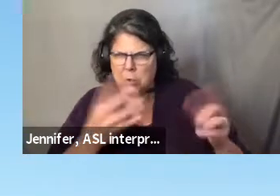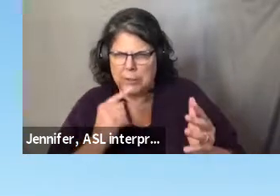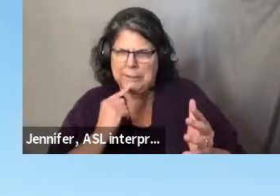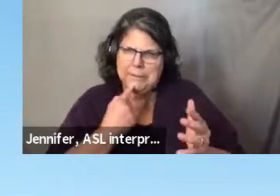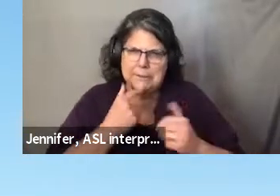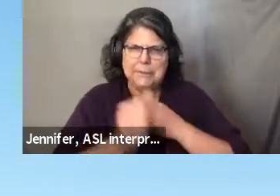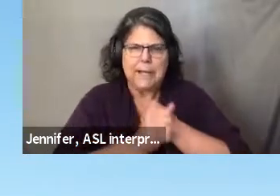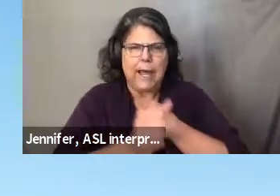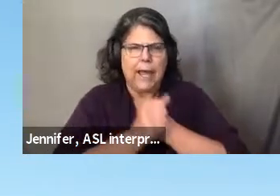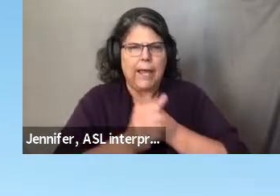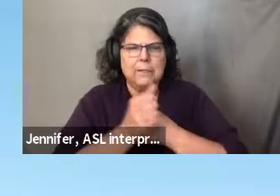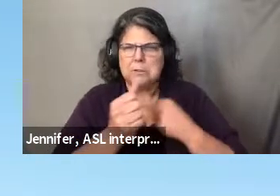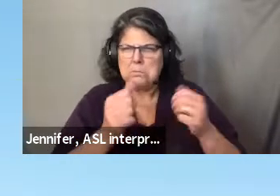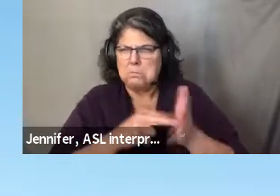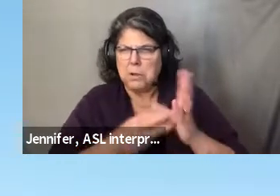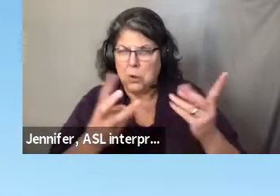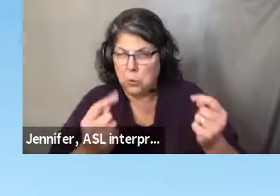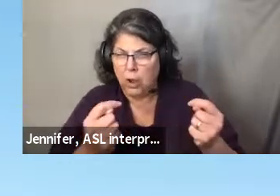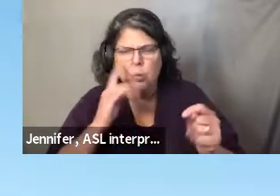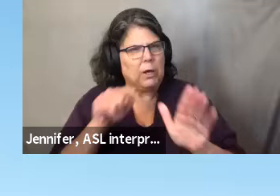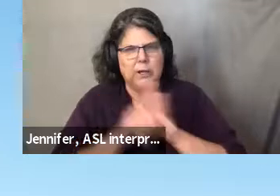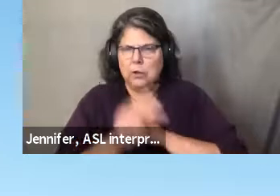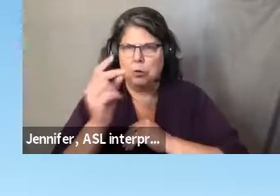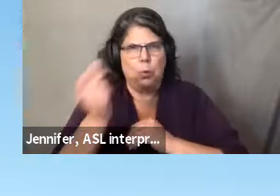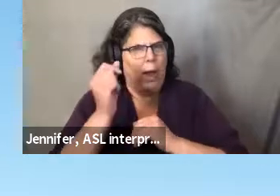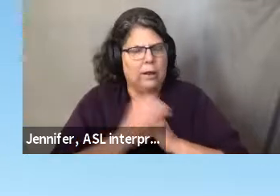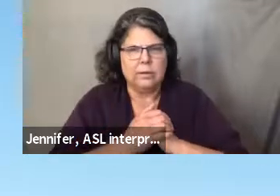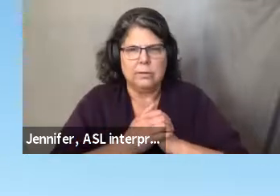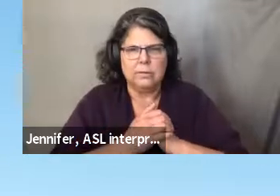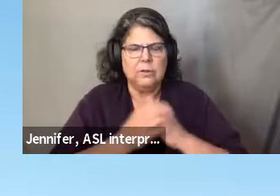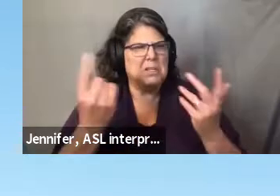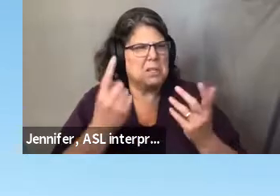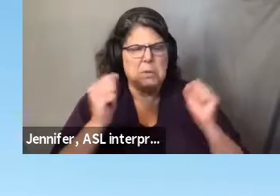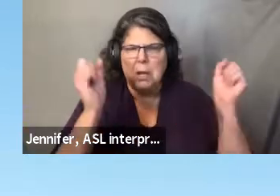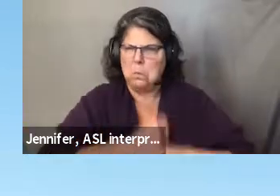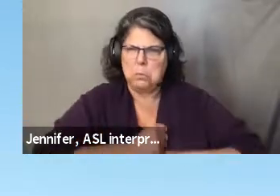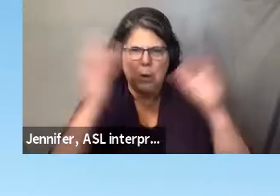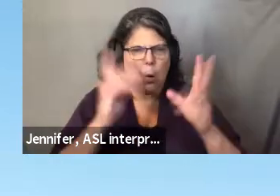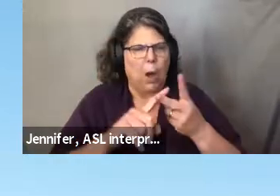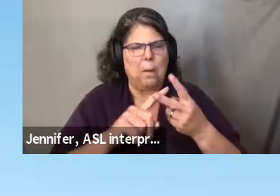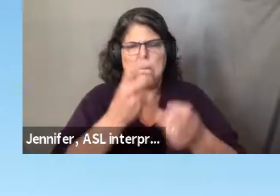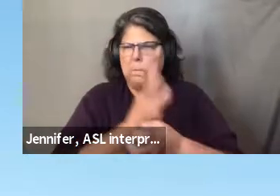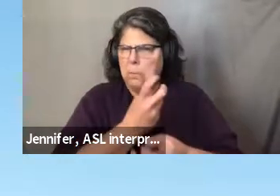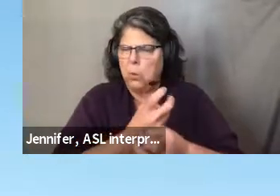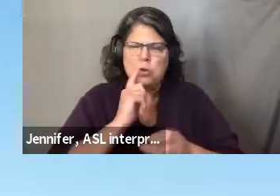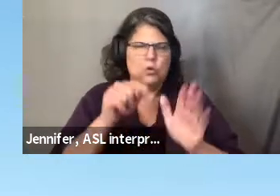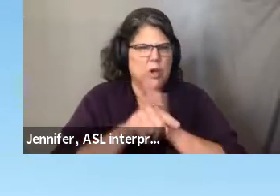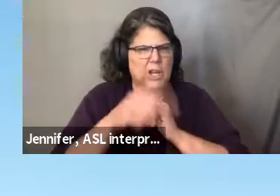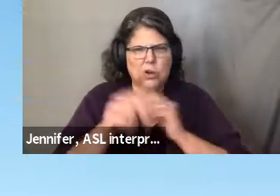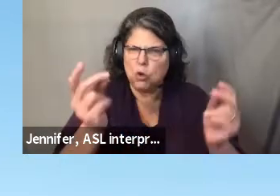Acute hazards are ones that are going to kill you quick, things that can blow up, things, poisons that'll kill you